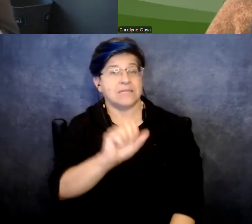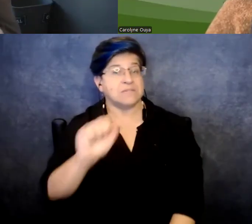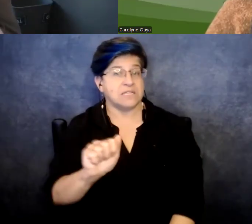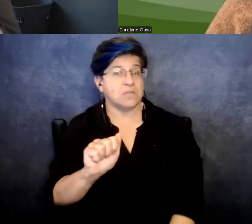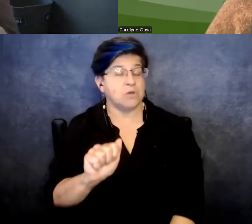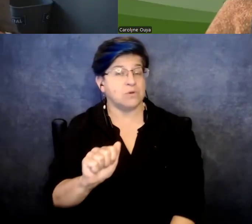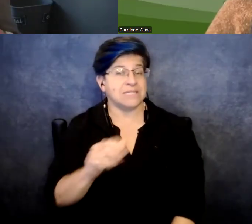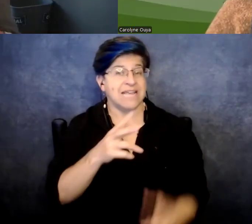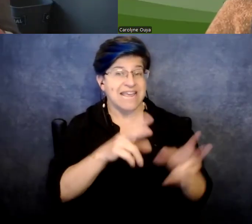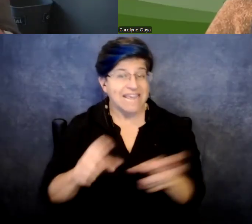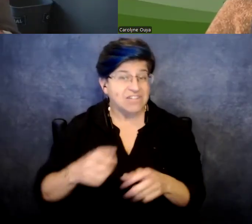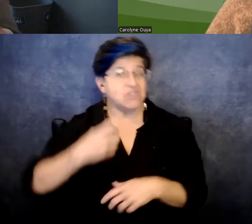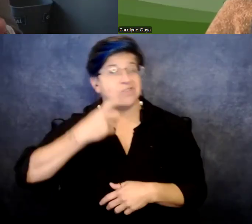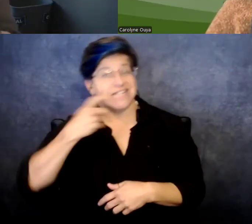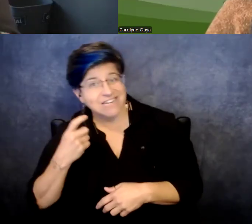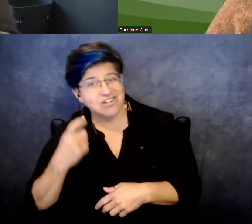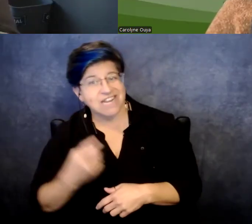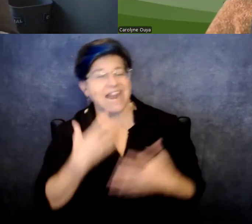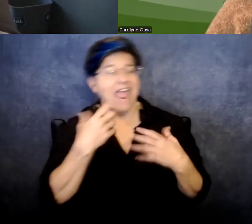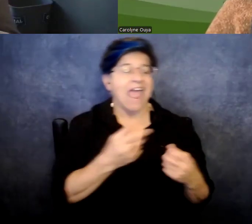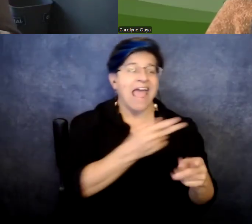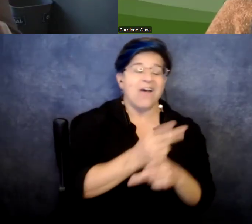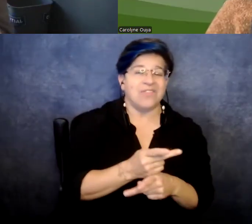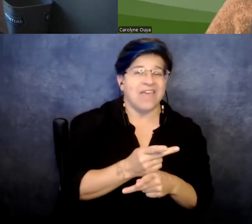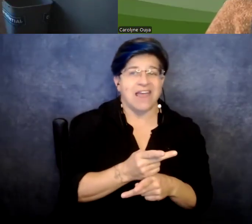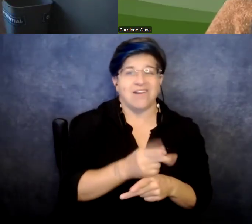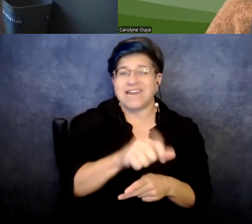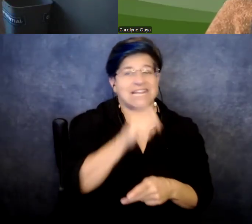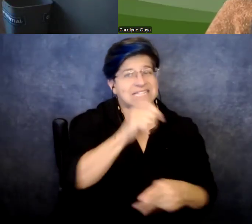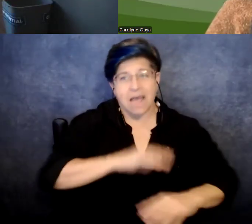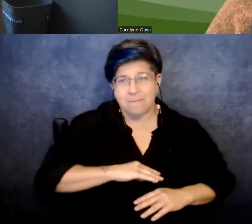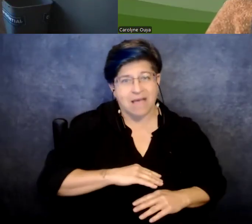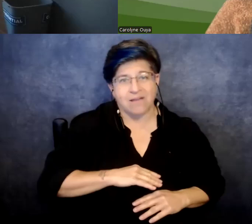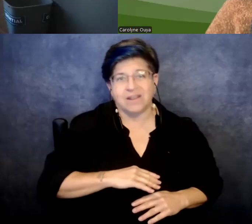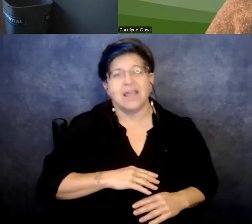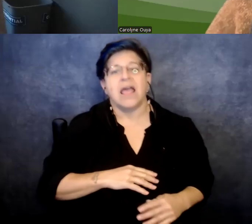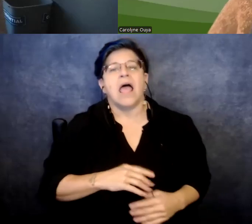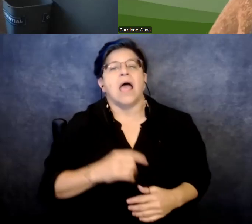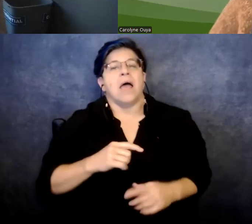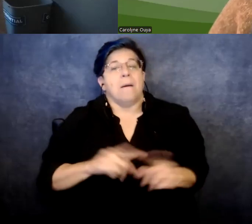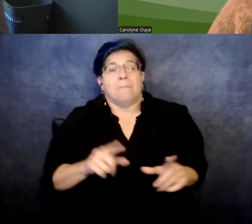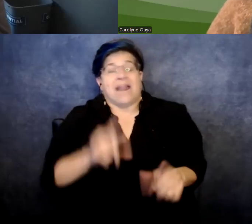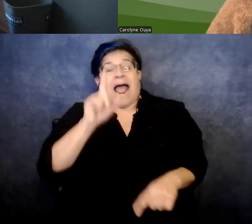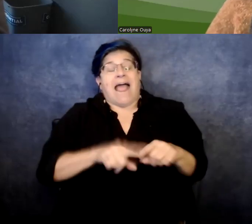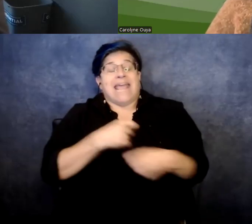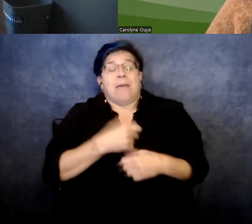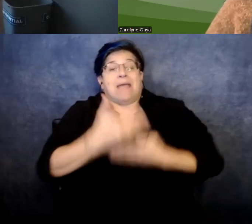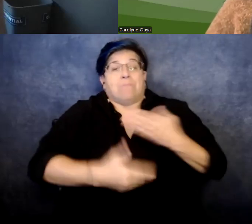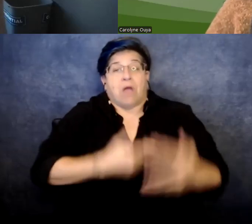make almost no progress if I can't help them with what they care about most, which is consistently when I